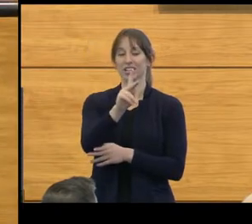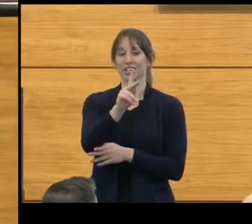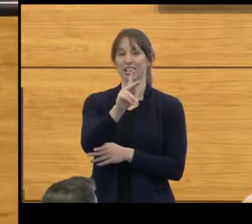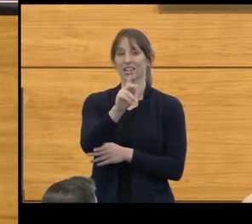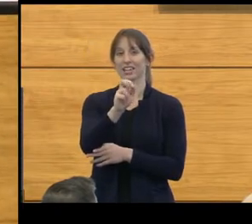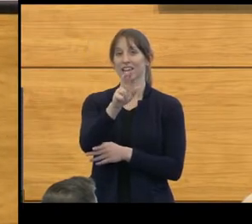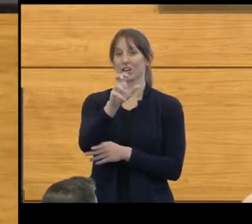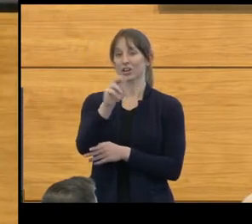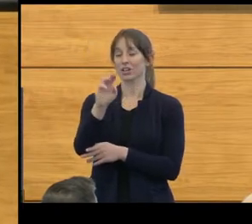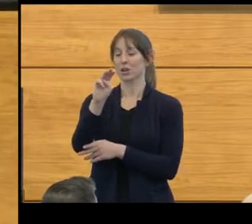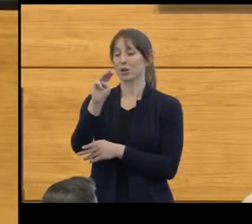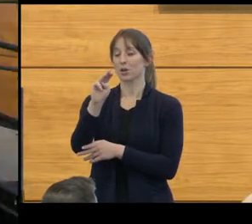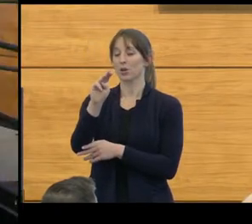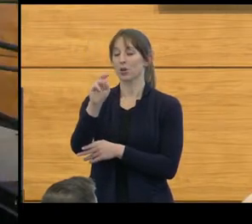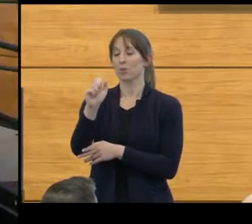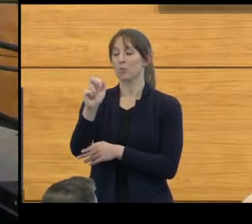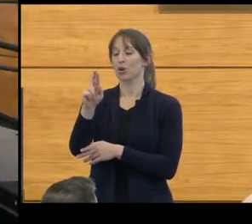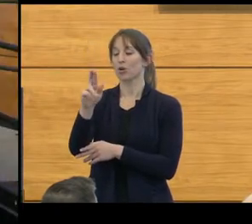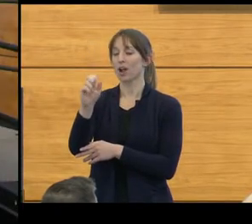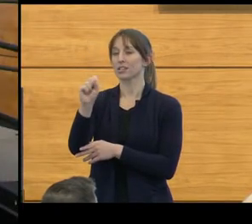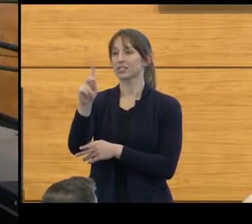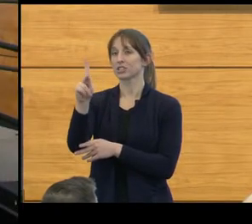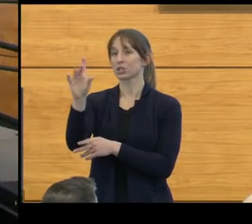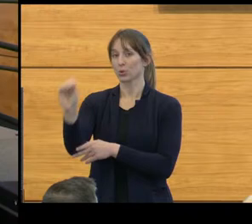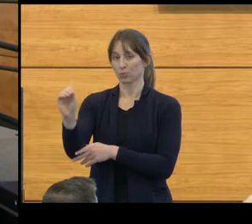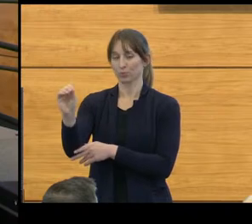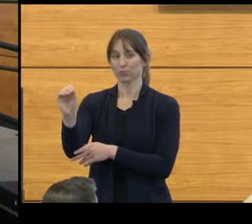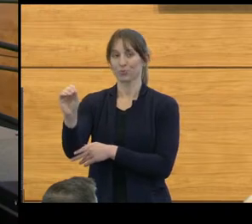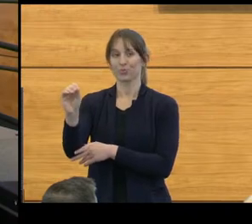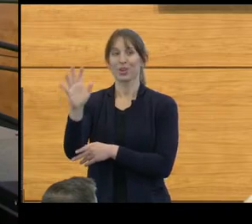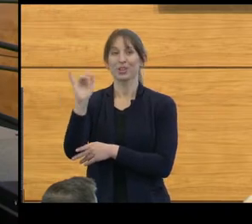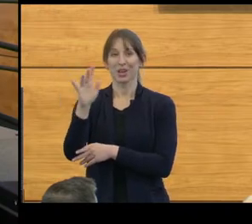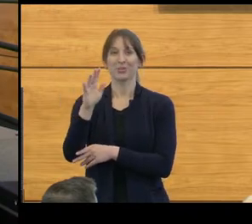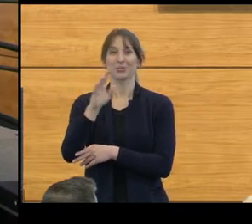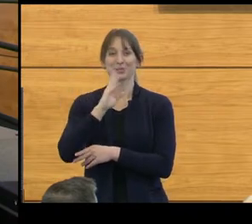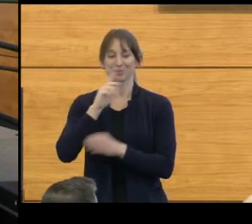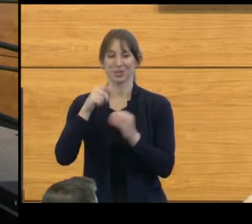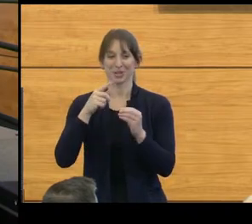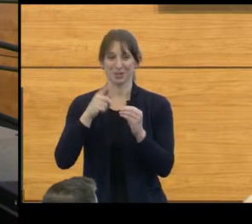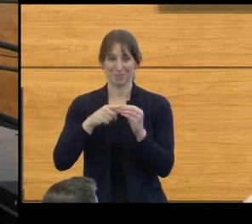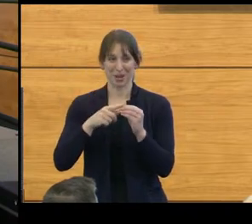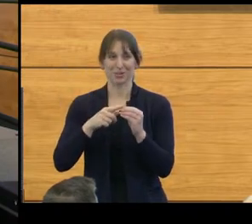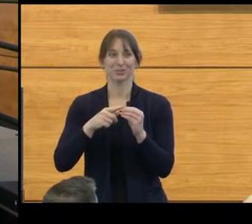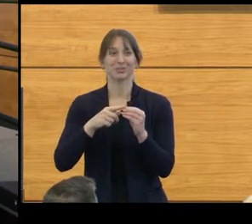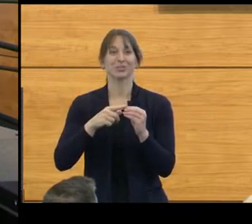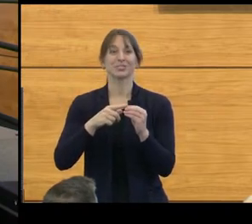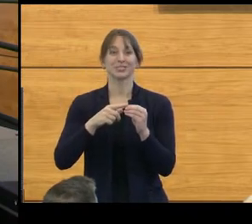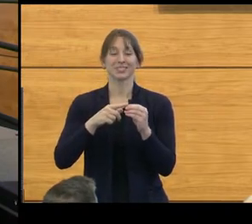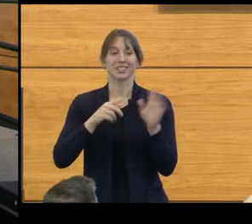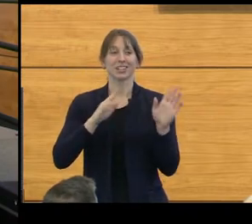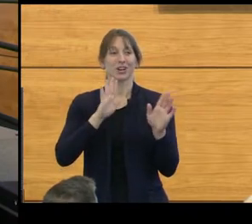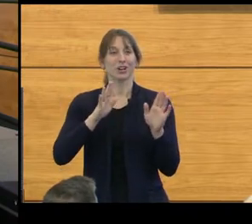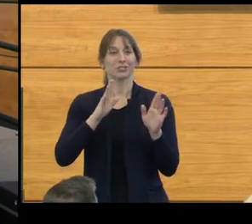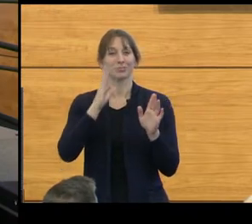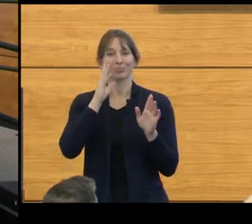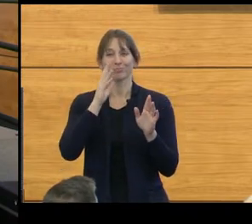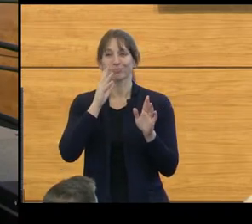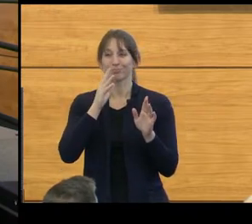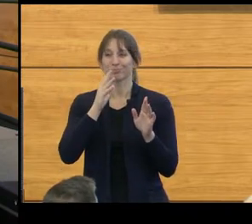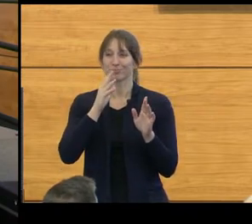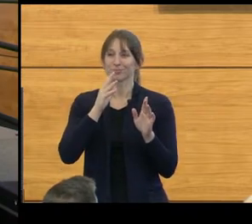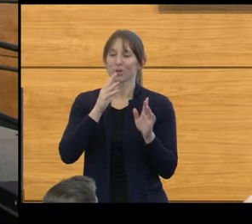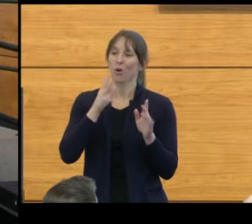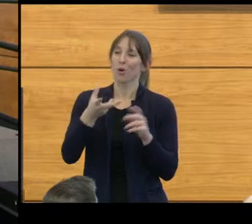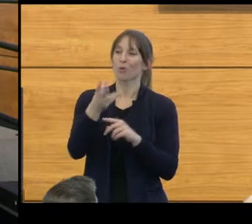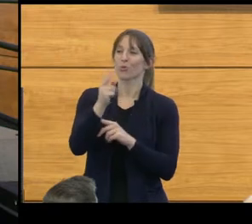on In Celebration of Parents, a Pediatric Neurosurgeon's Personal Journey in the Study